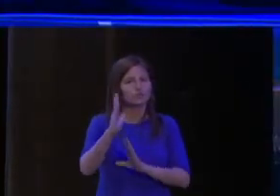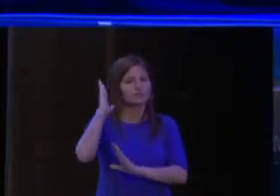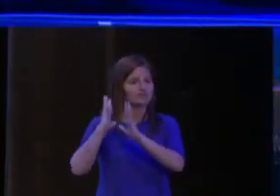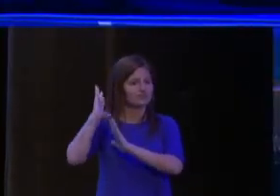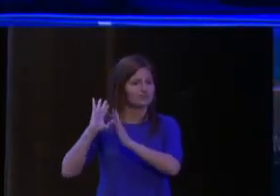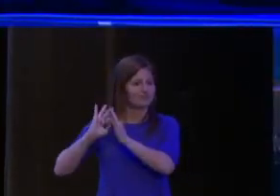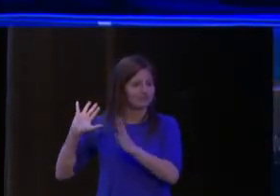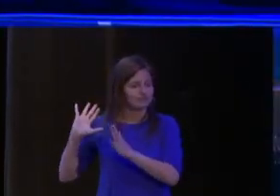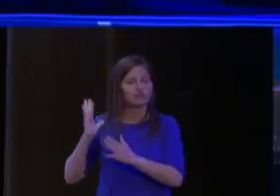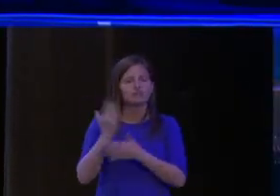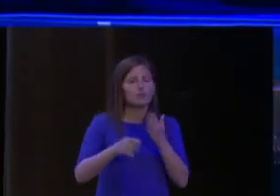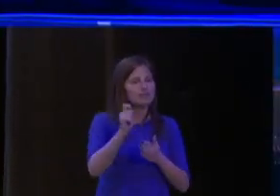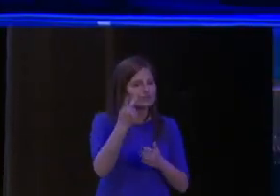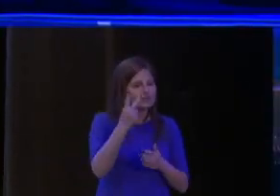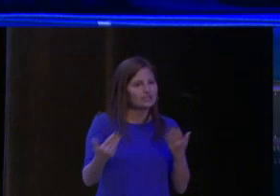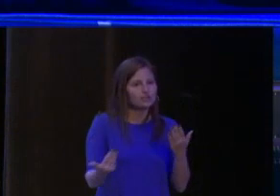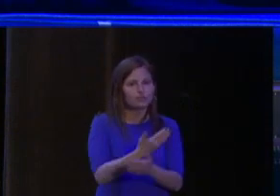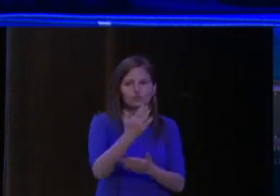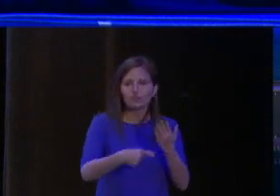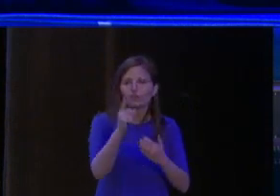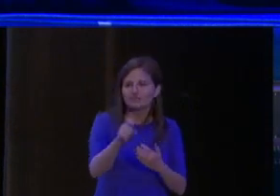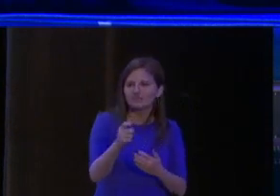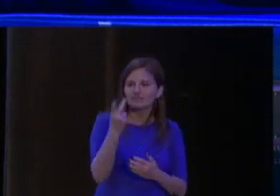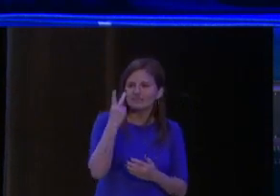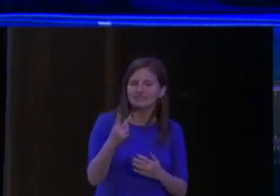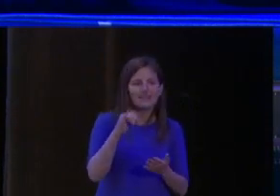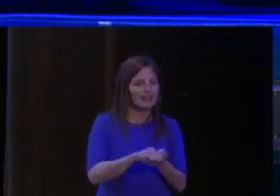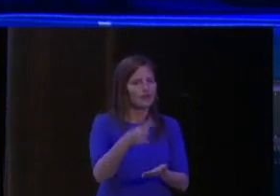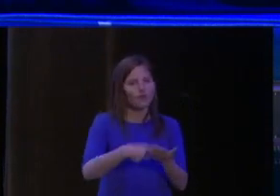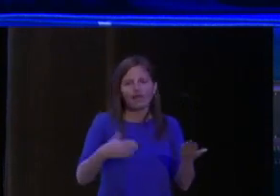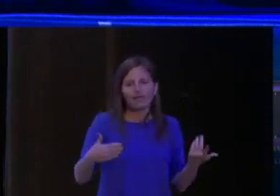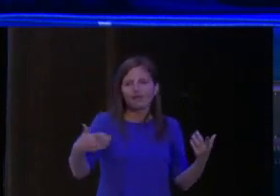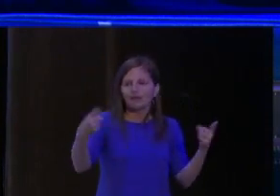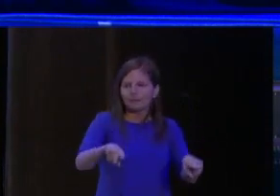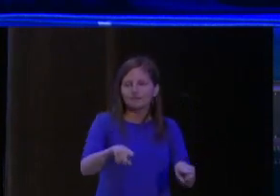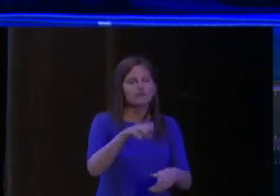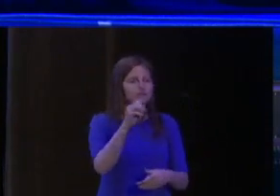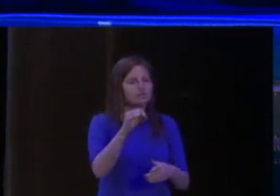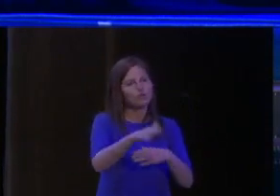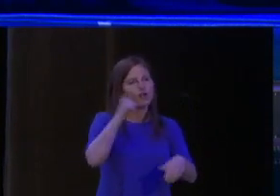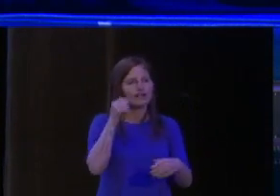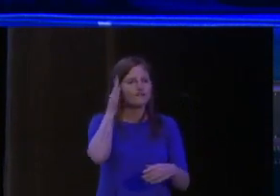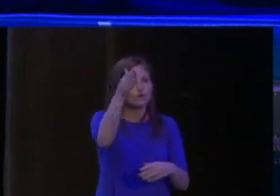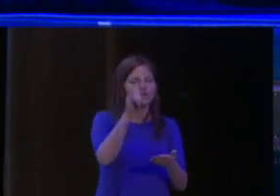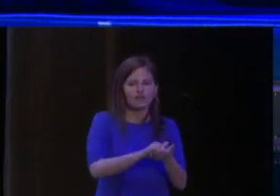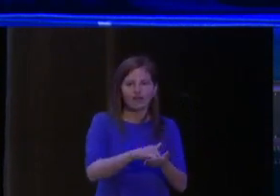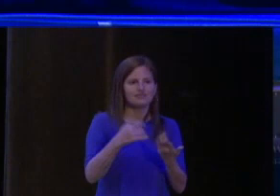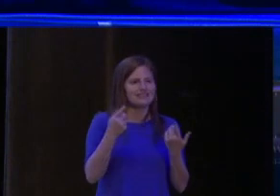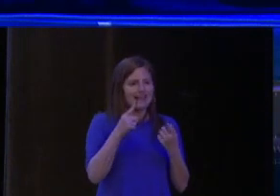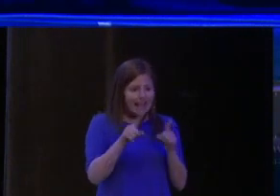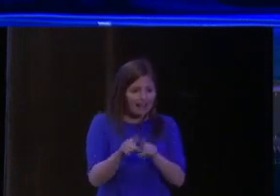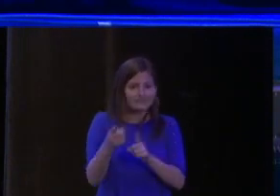has to be strong enough to see the new. Somebody has to be strong to see that which hasn't happened before and call it forth as it is happening